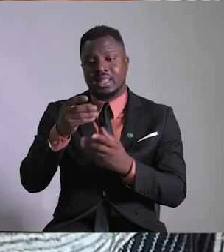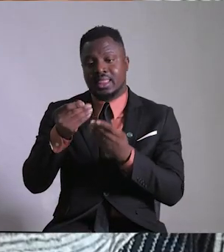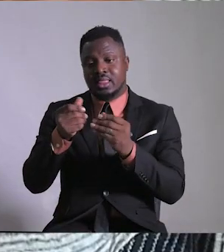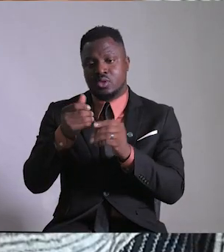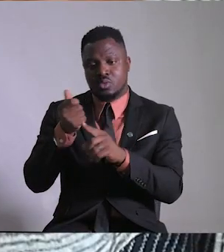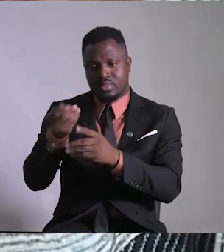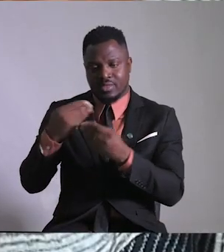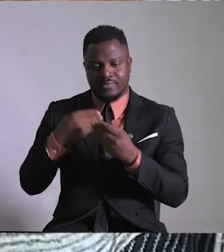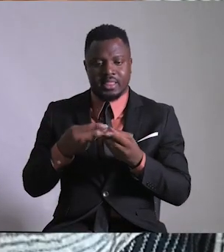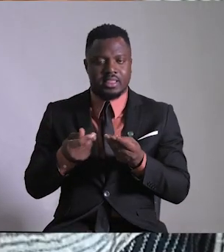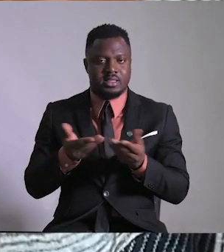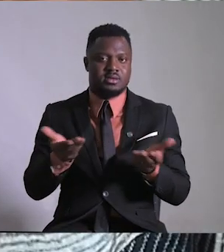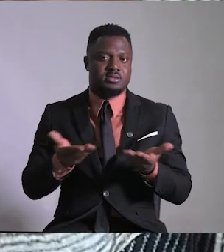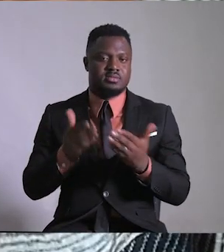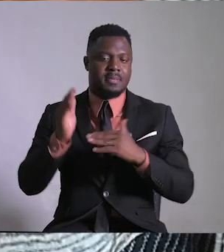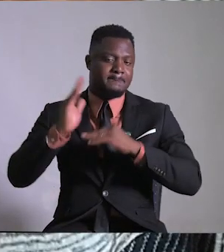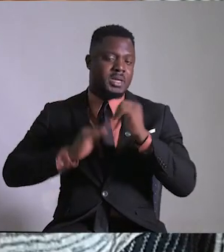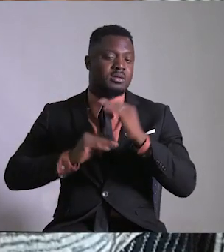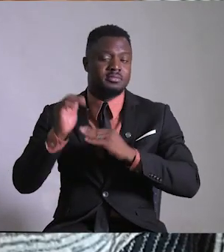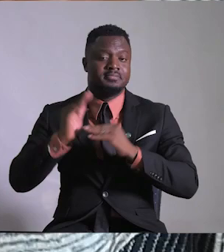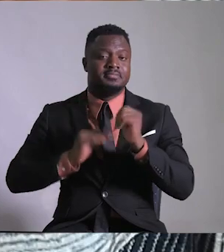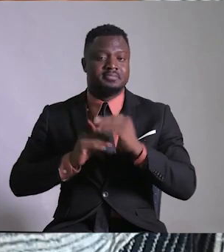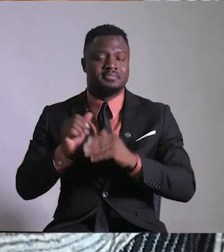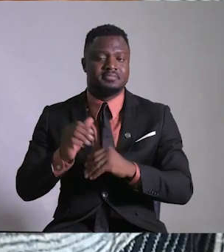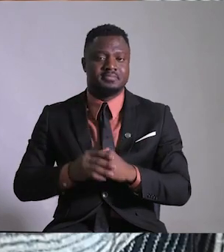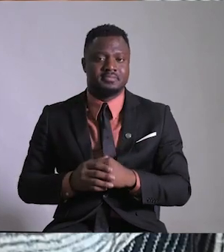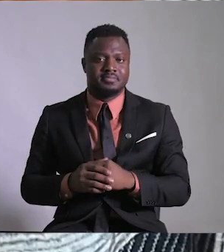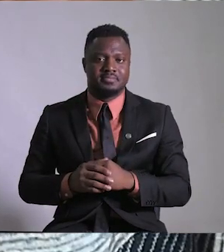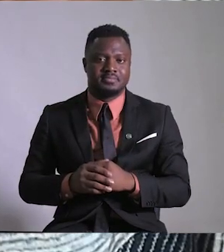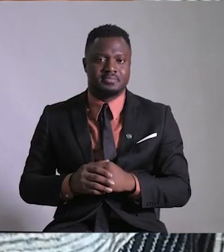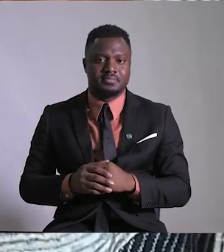the land owner give us land to build